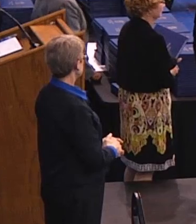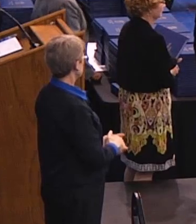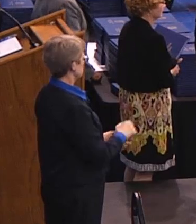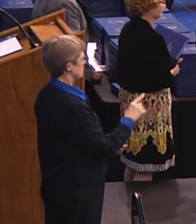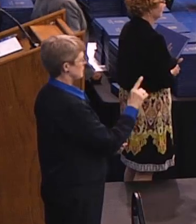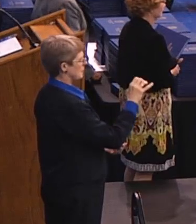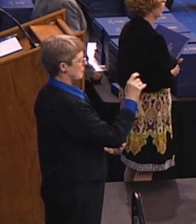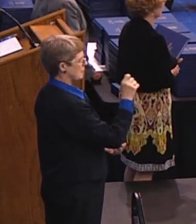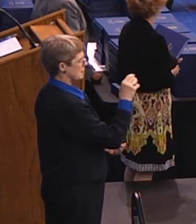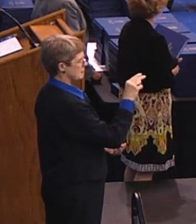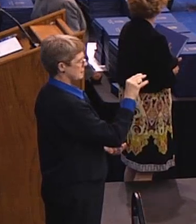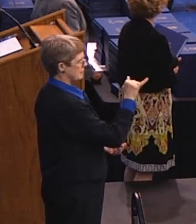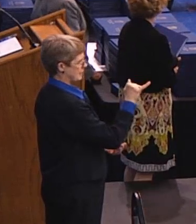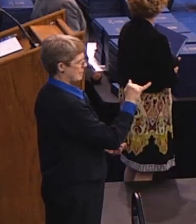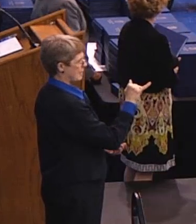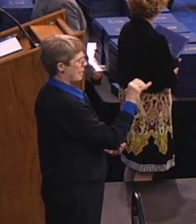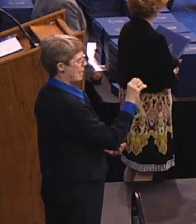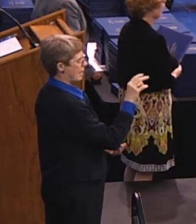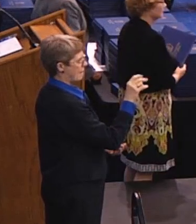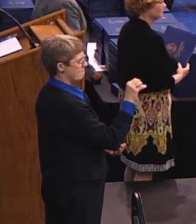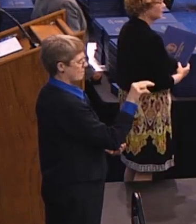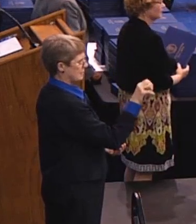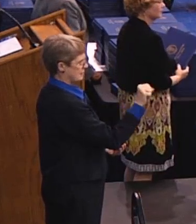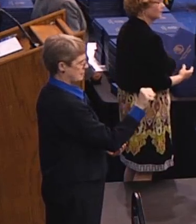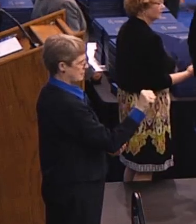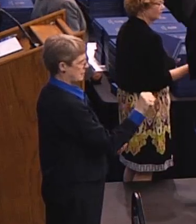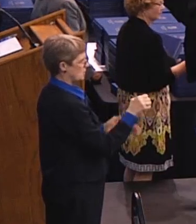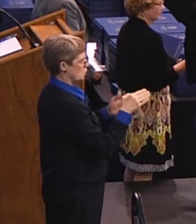Destiny Shantane Evans, General Studies.